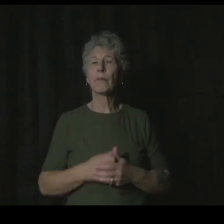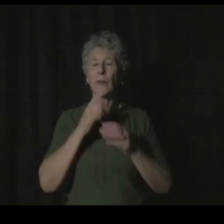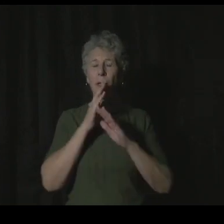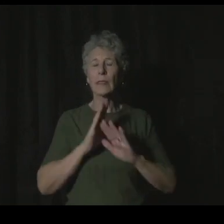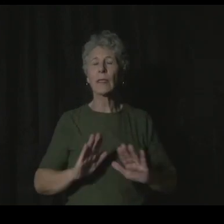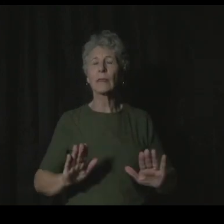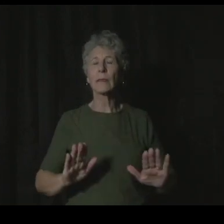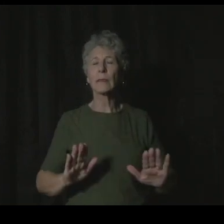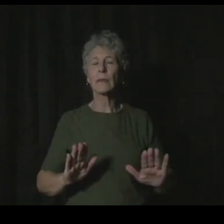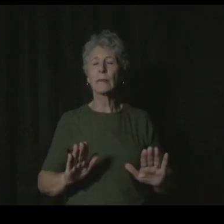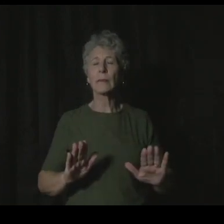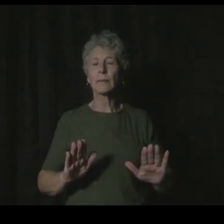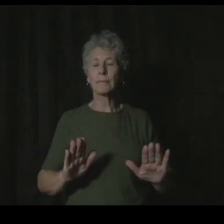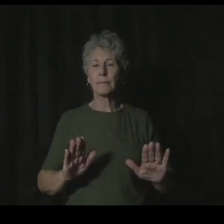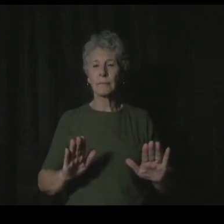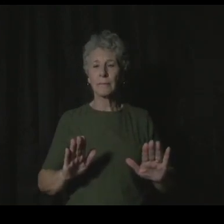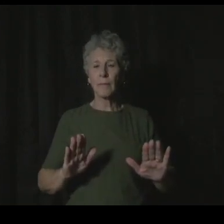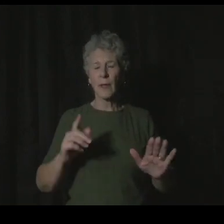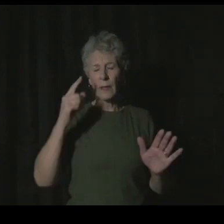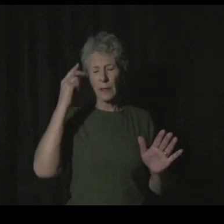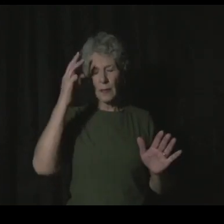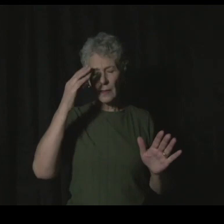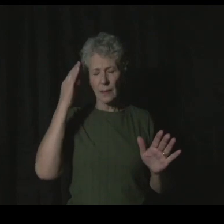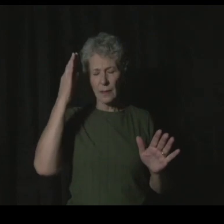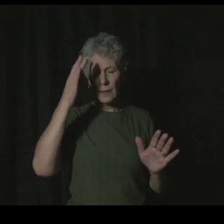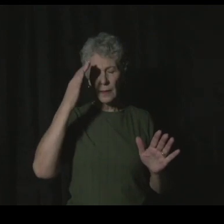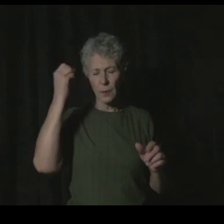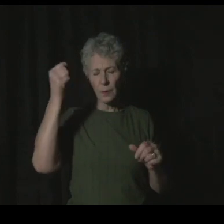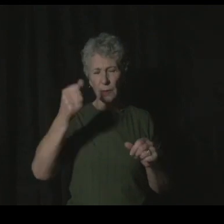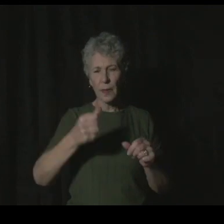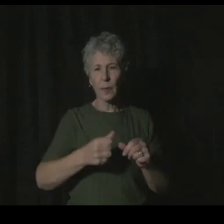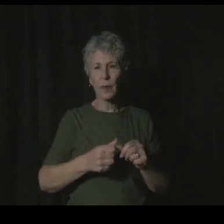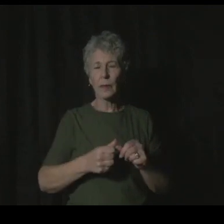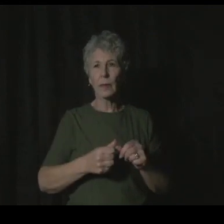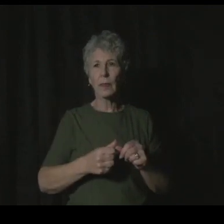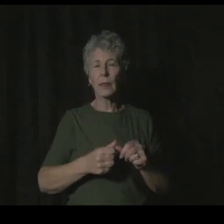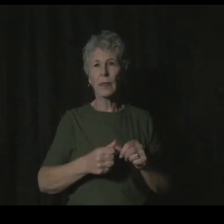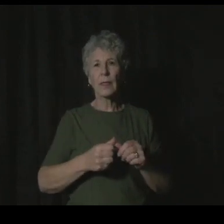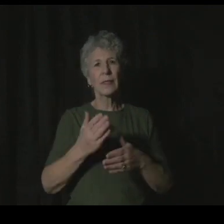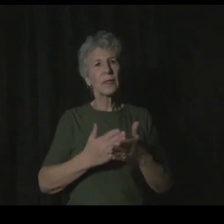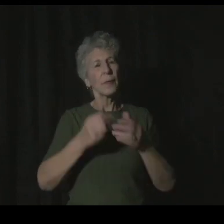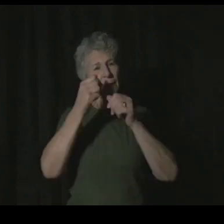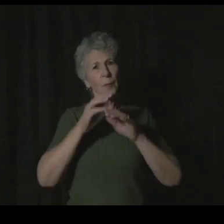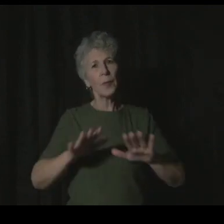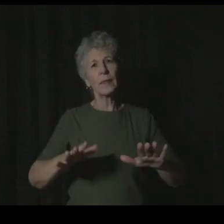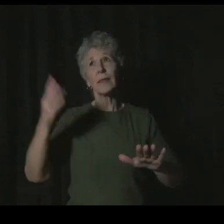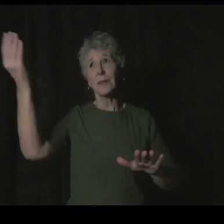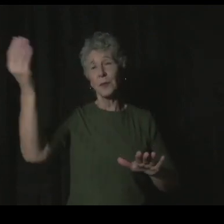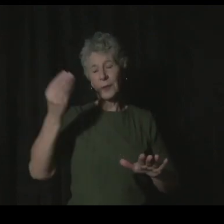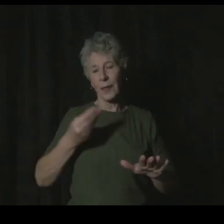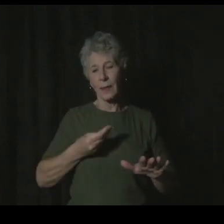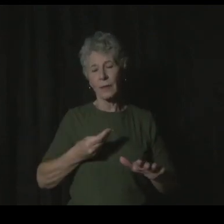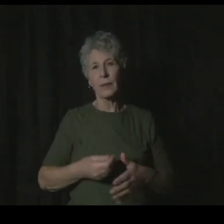silently, and just mull over in our own hearts and minds some of the blessings that you have given to